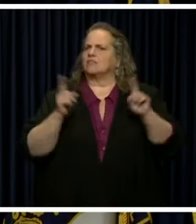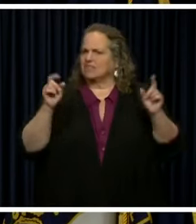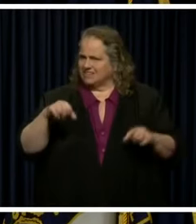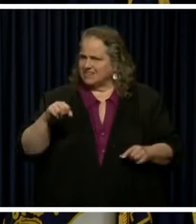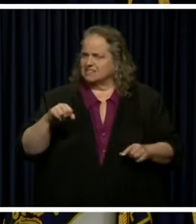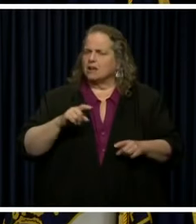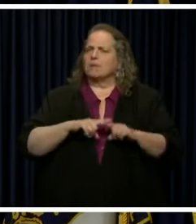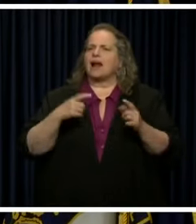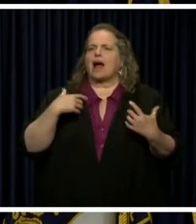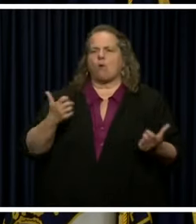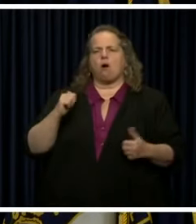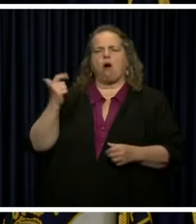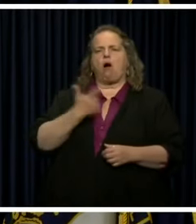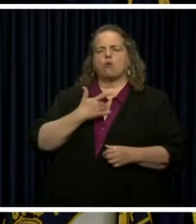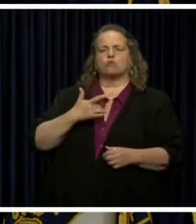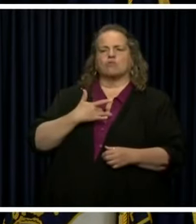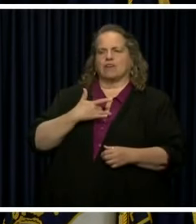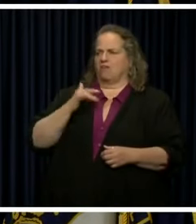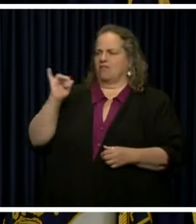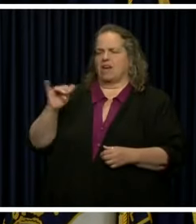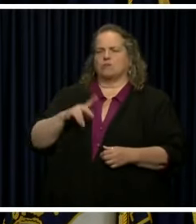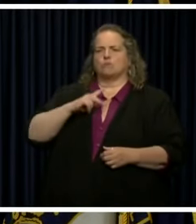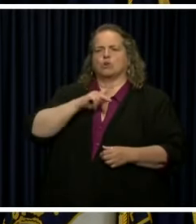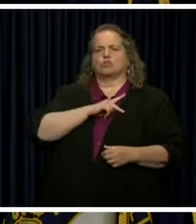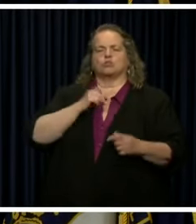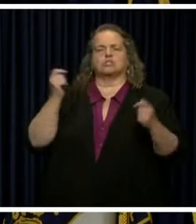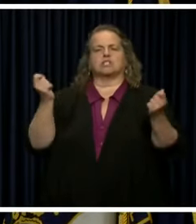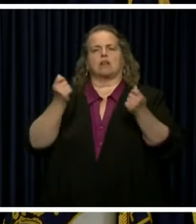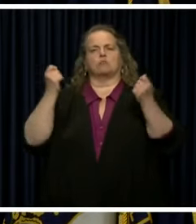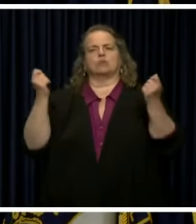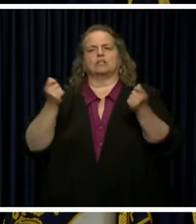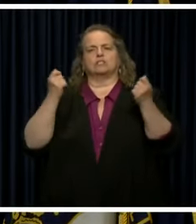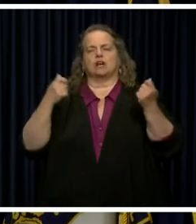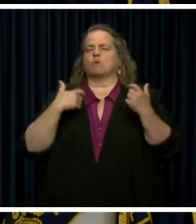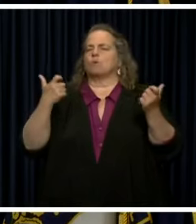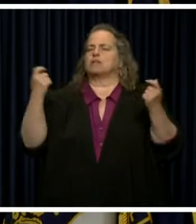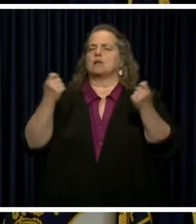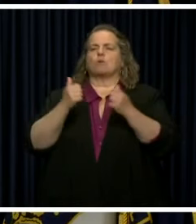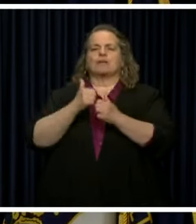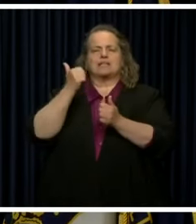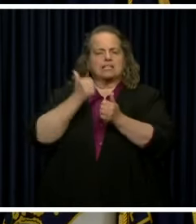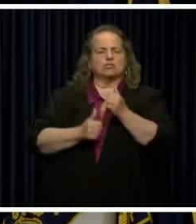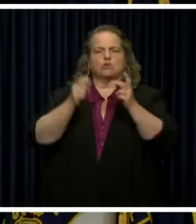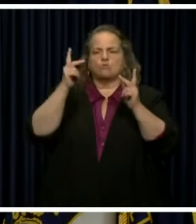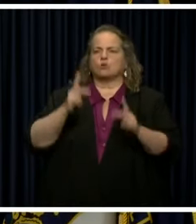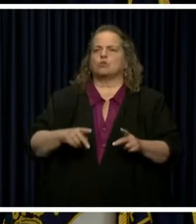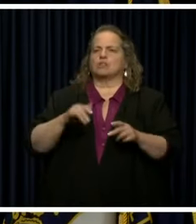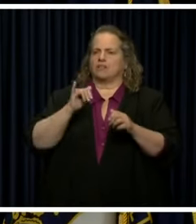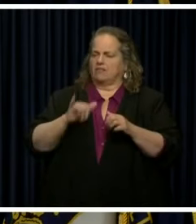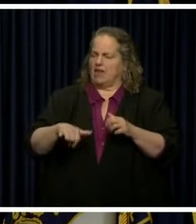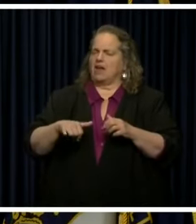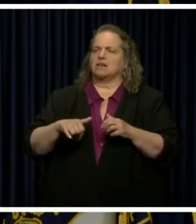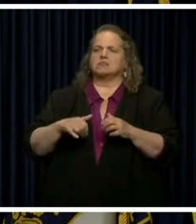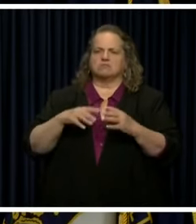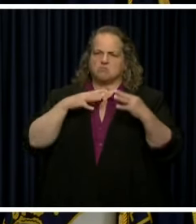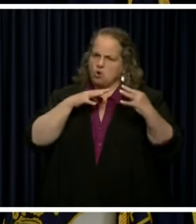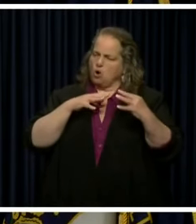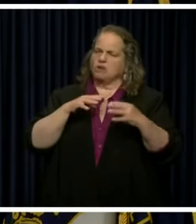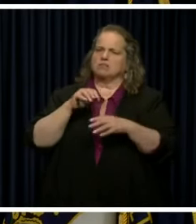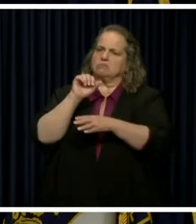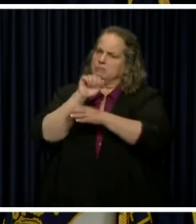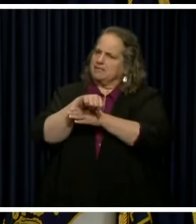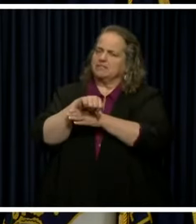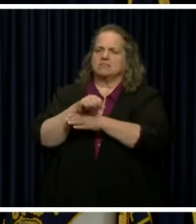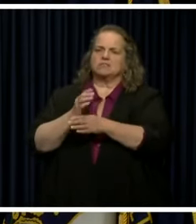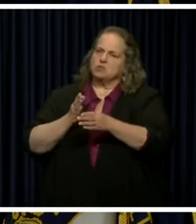personally, and until we're there, I want us to celebrate with each and every person that has moved through it.